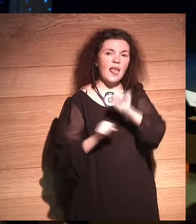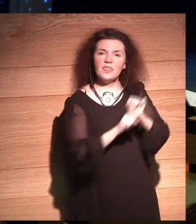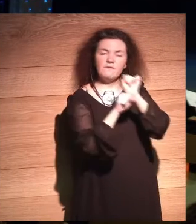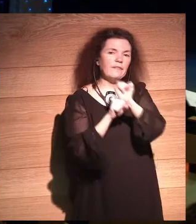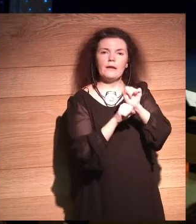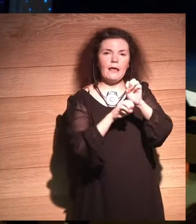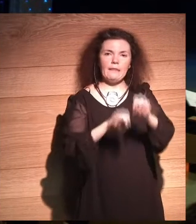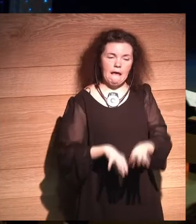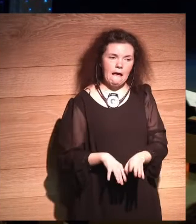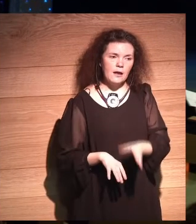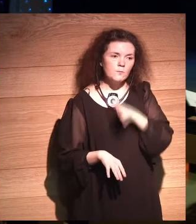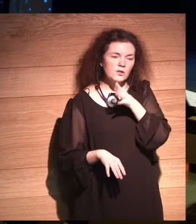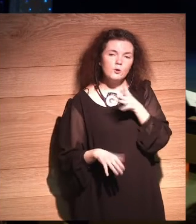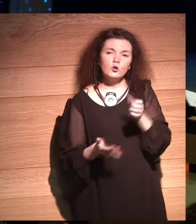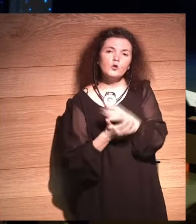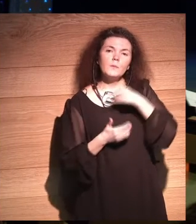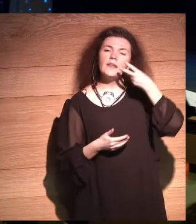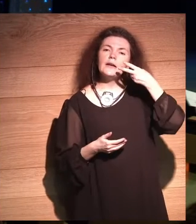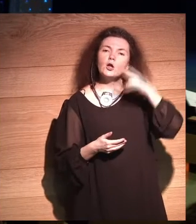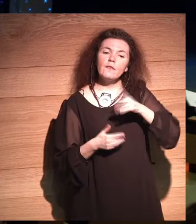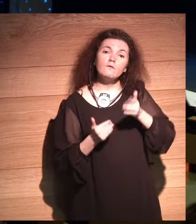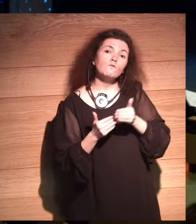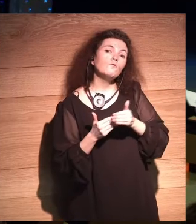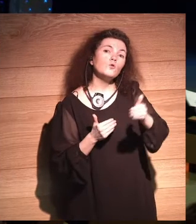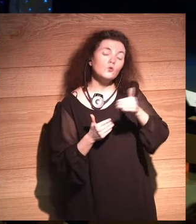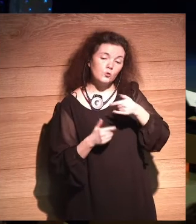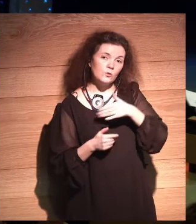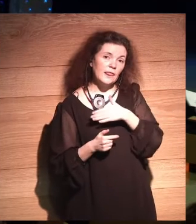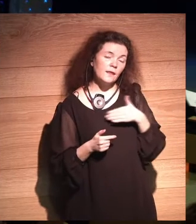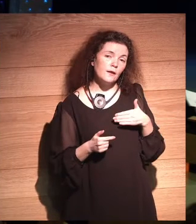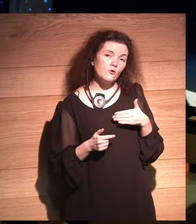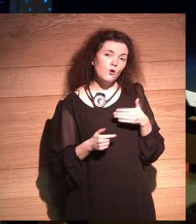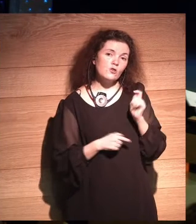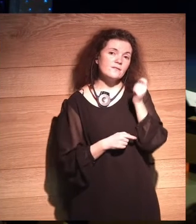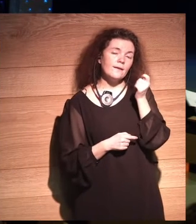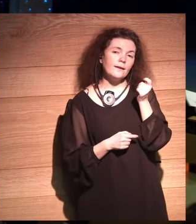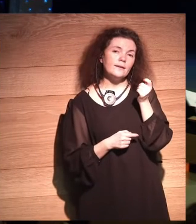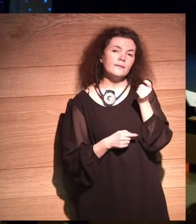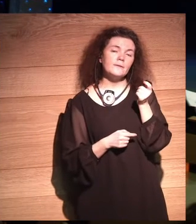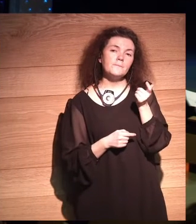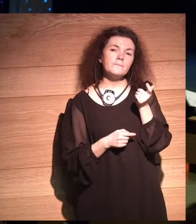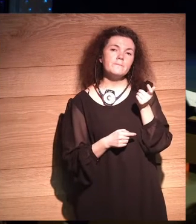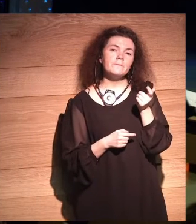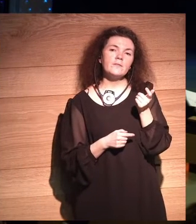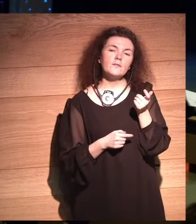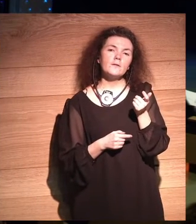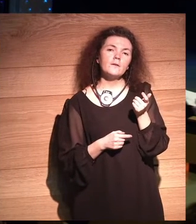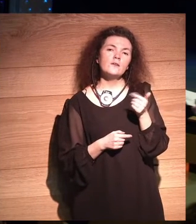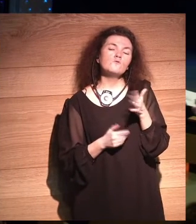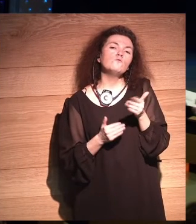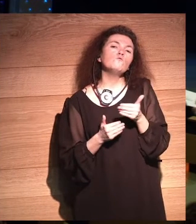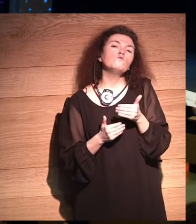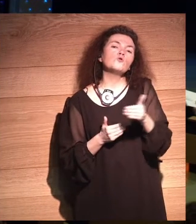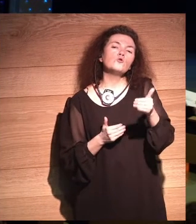we all recognize that the future we would like to achieve is one in which we're more